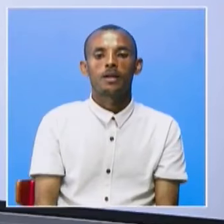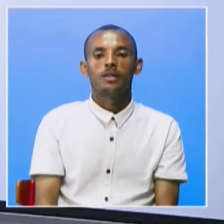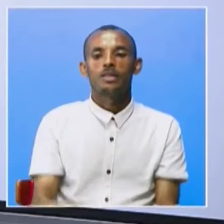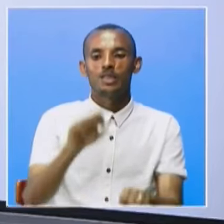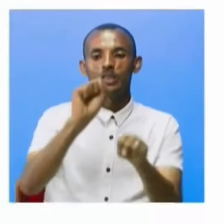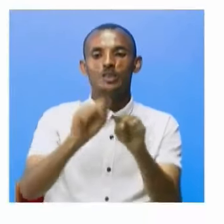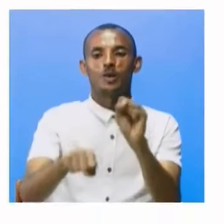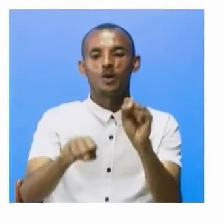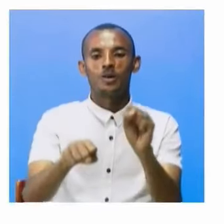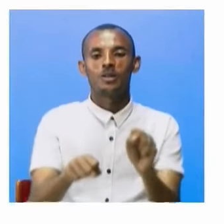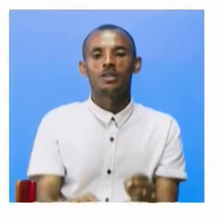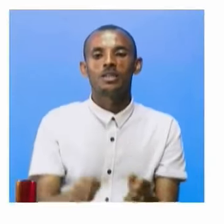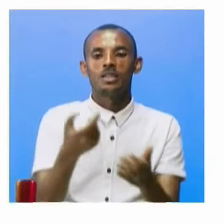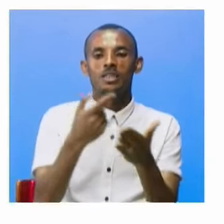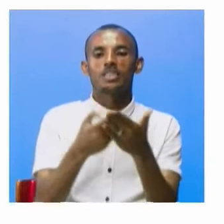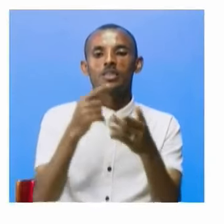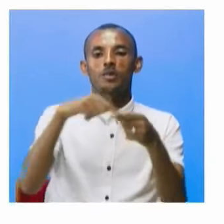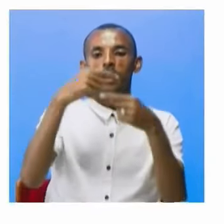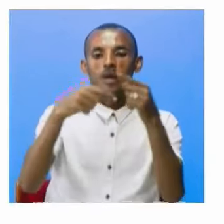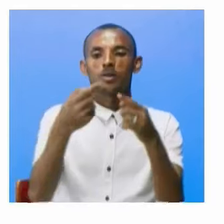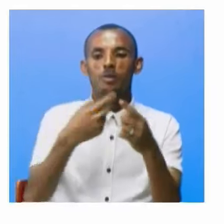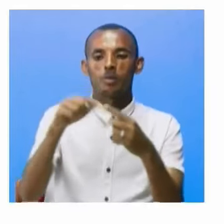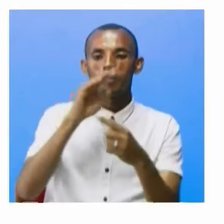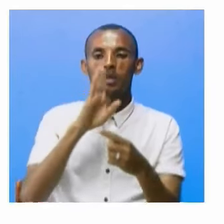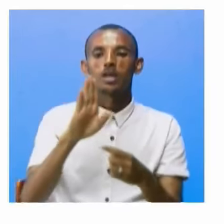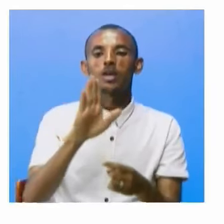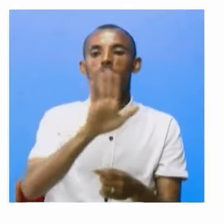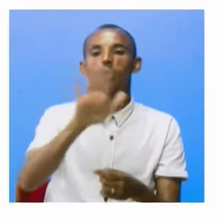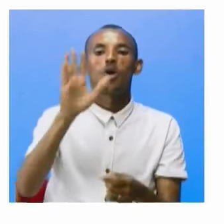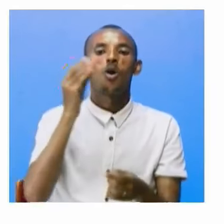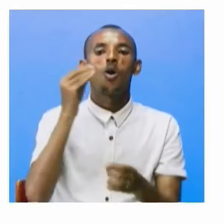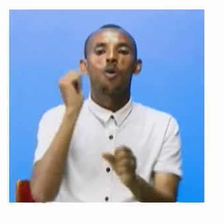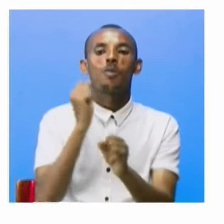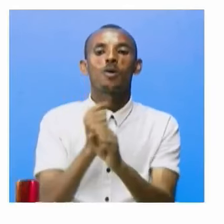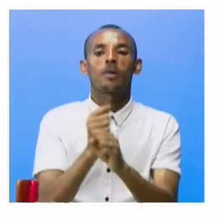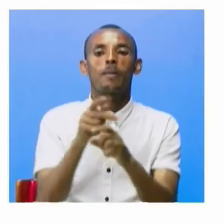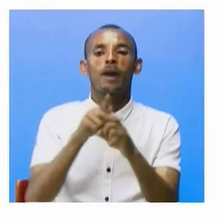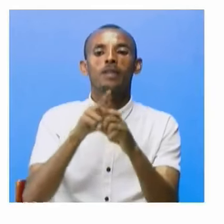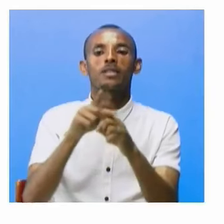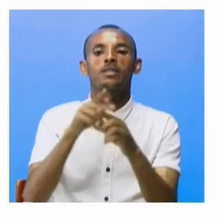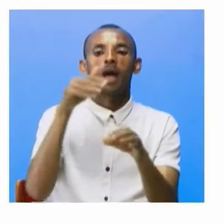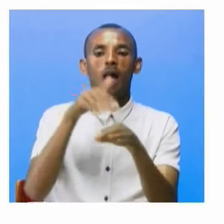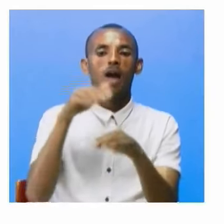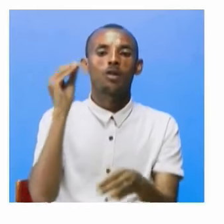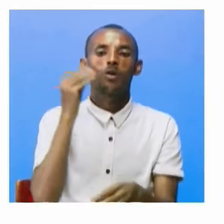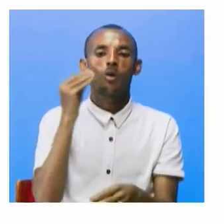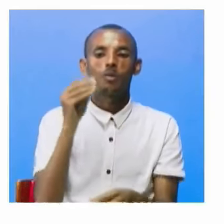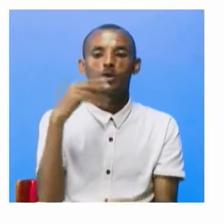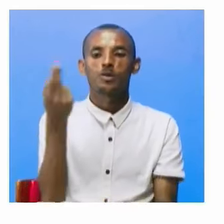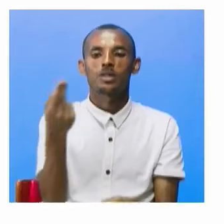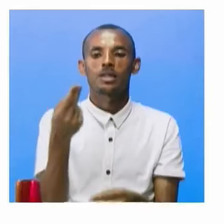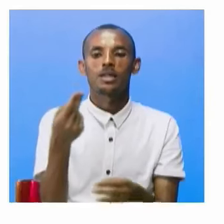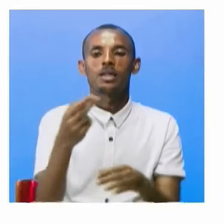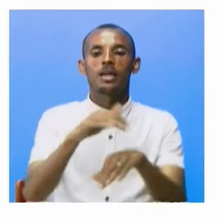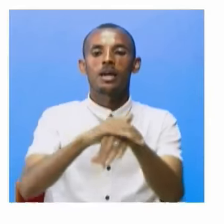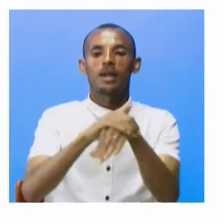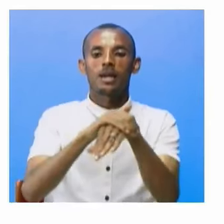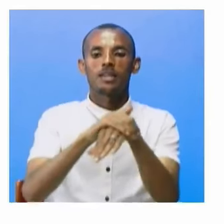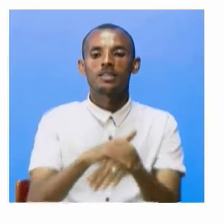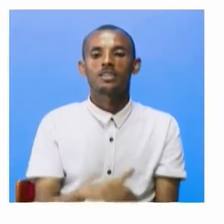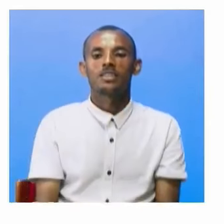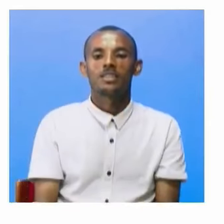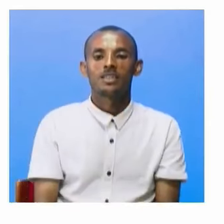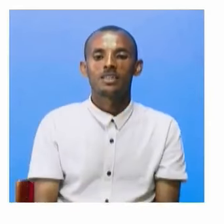So this is going to be your homework to practice at home using English, all right? Homework.